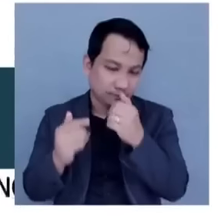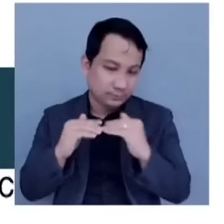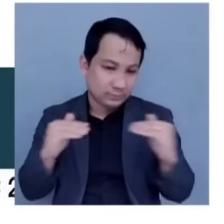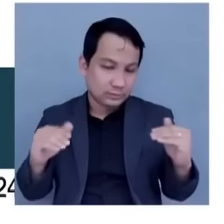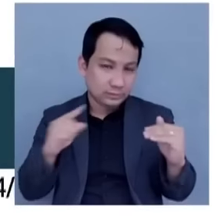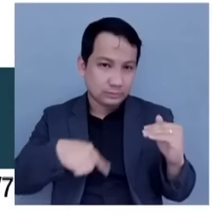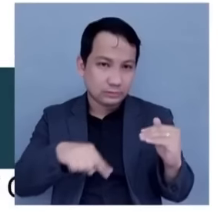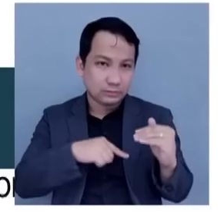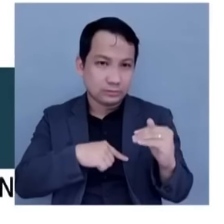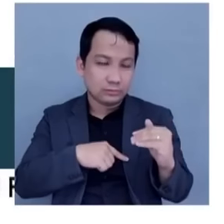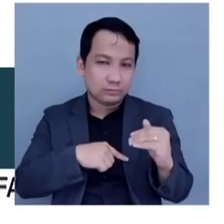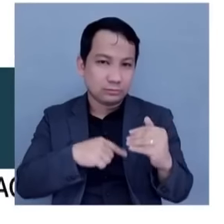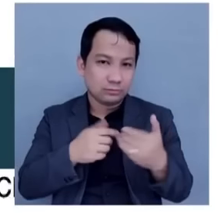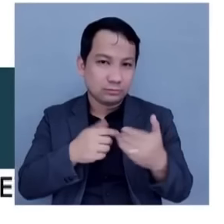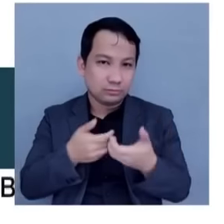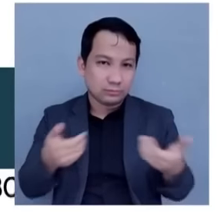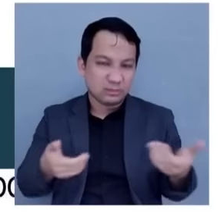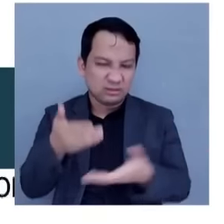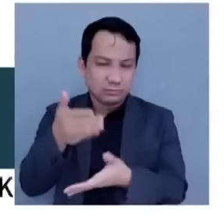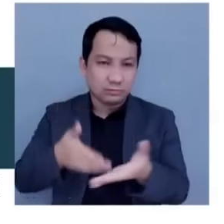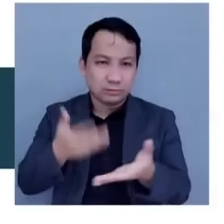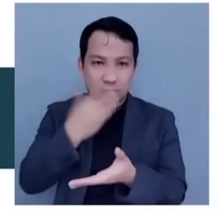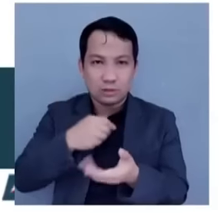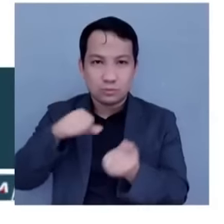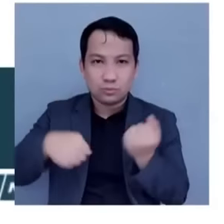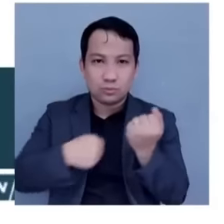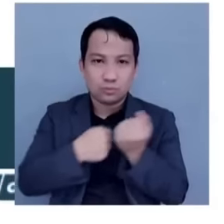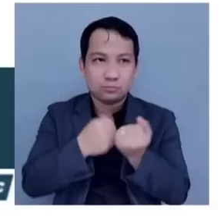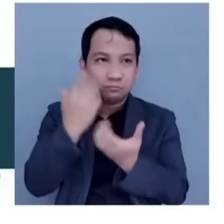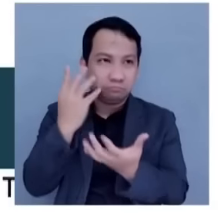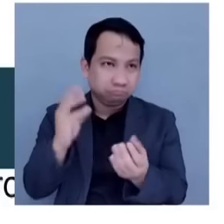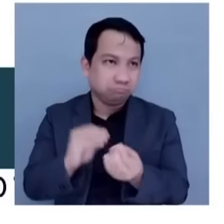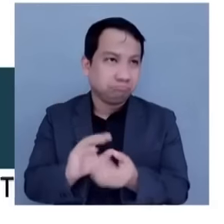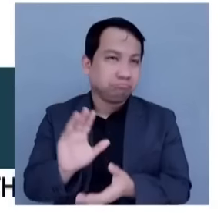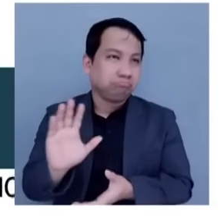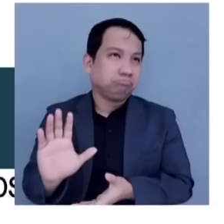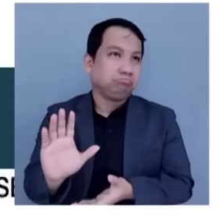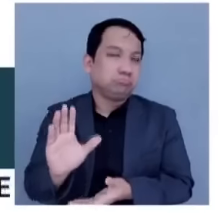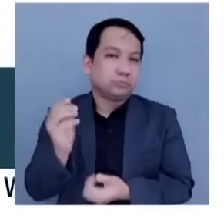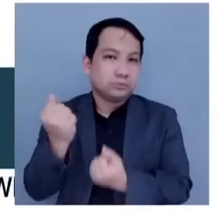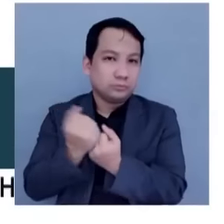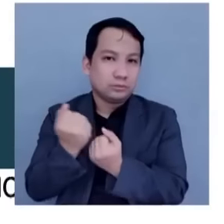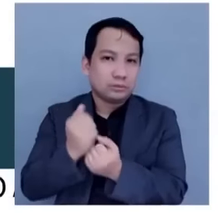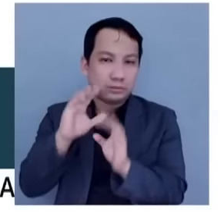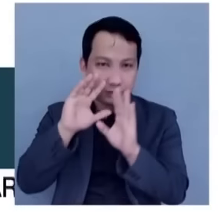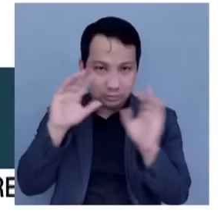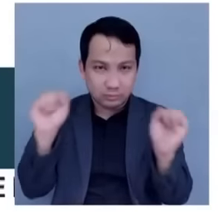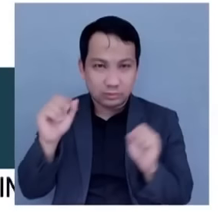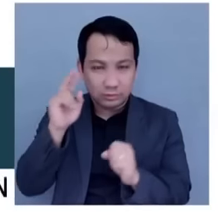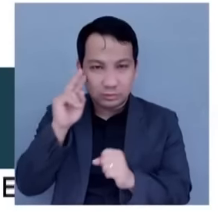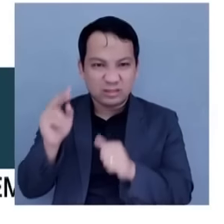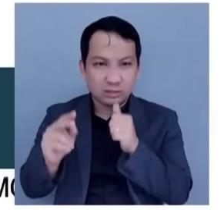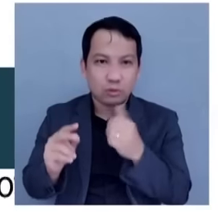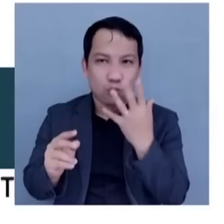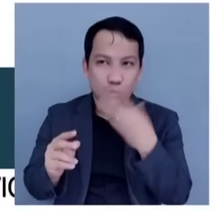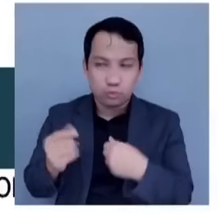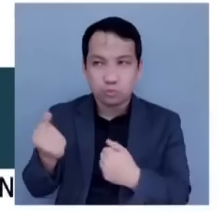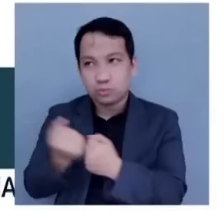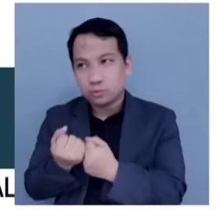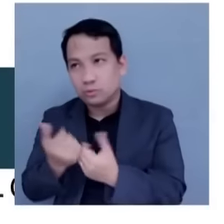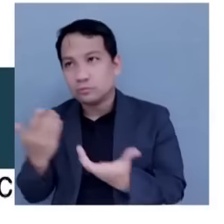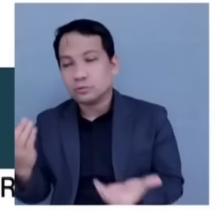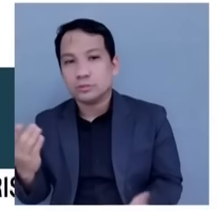now dividing those who are supportive of the president and those supportive